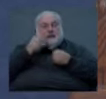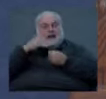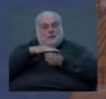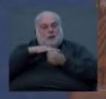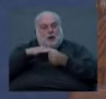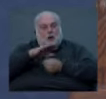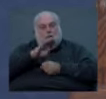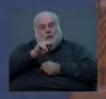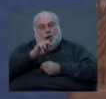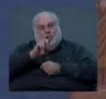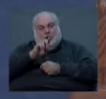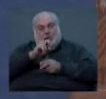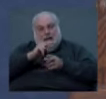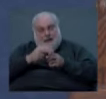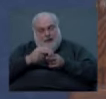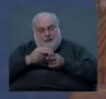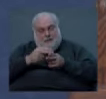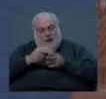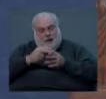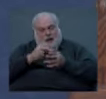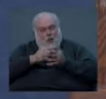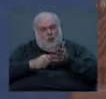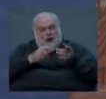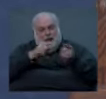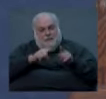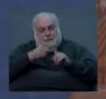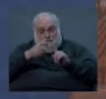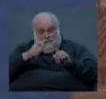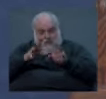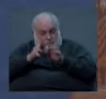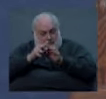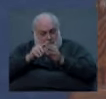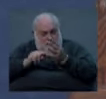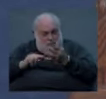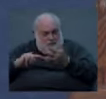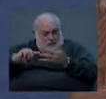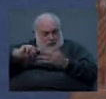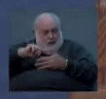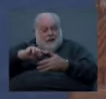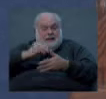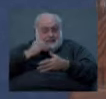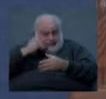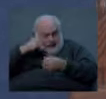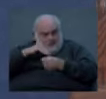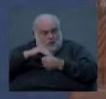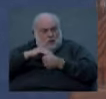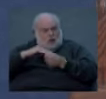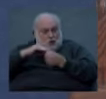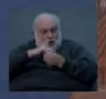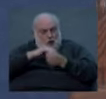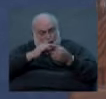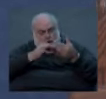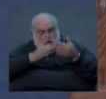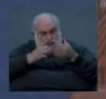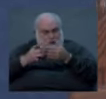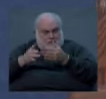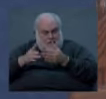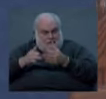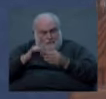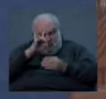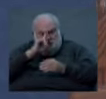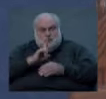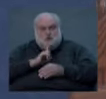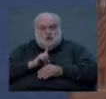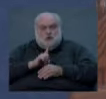will have, depending upon what comes through the meetings, and this will be neighborhood-driven, committee-driven. You know,